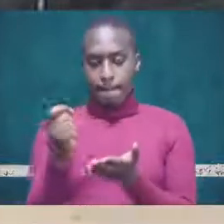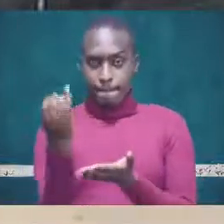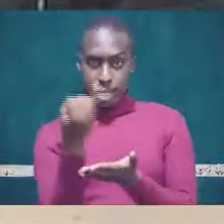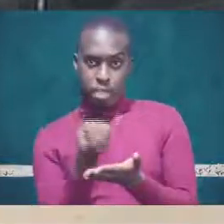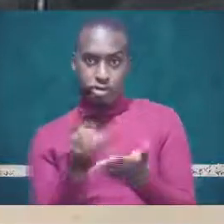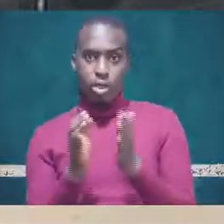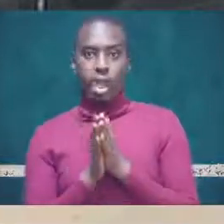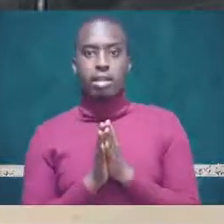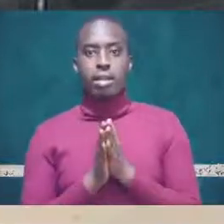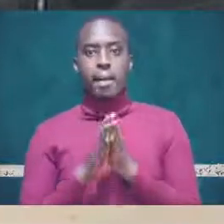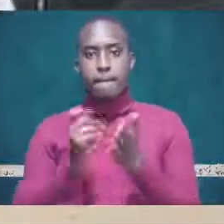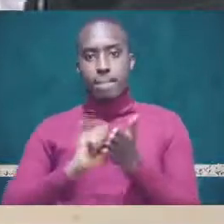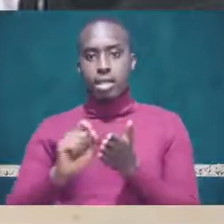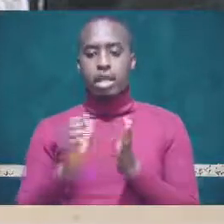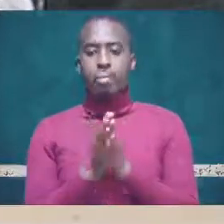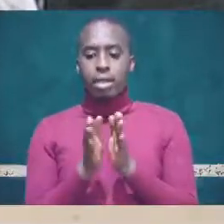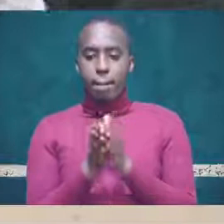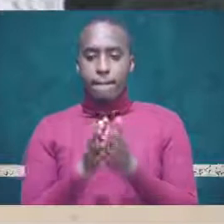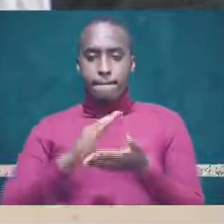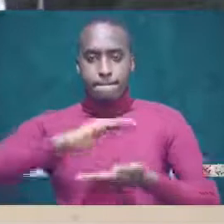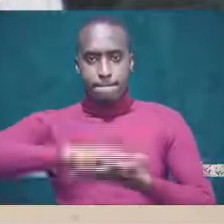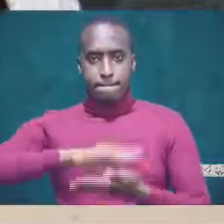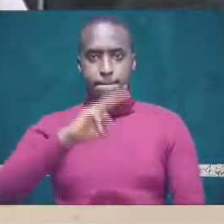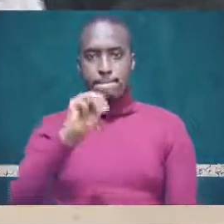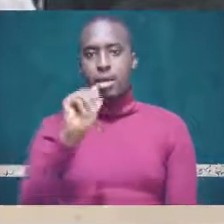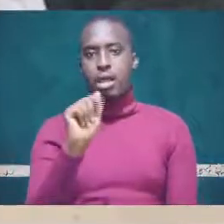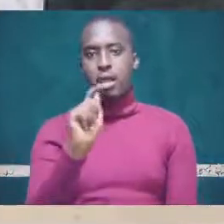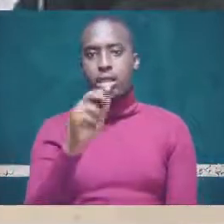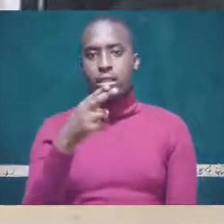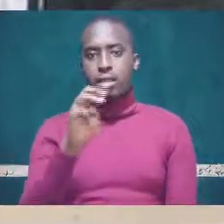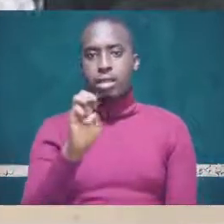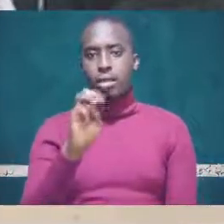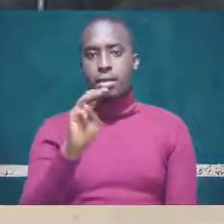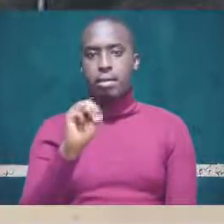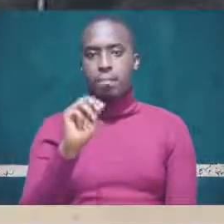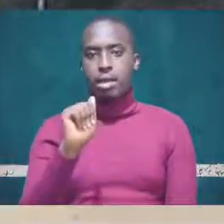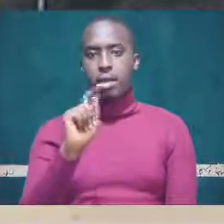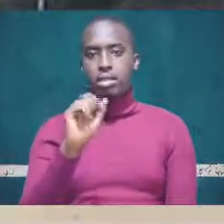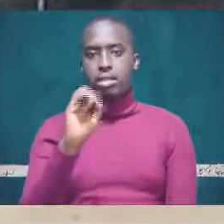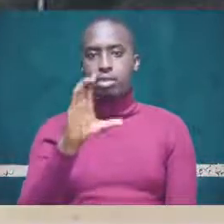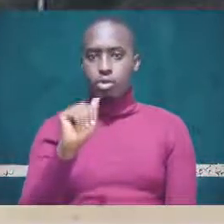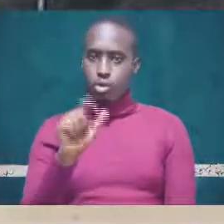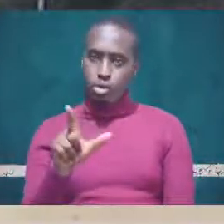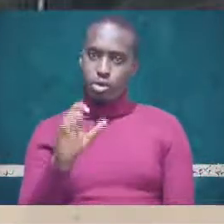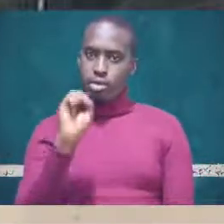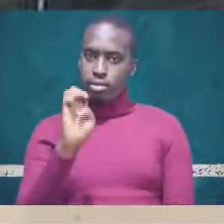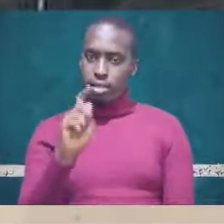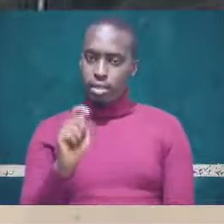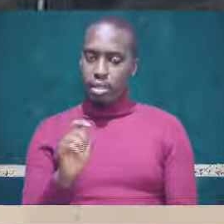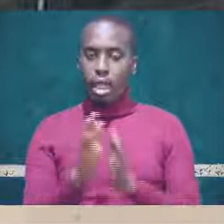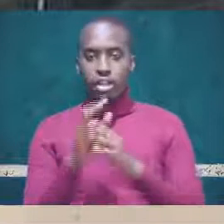pen, and your math set. They should be near you, and sit comfortably in front of your TV and take the